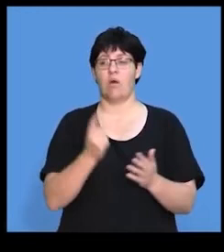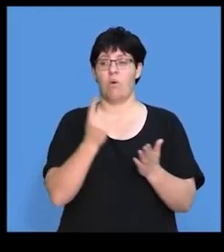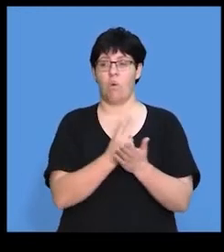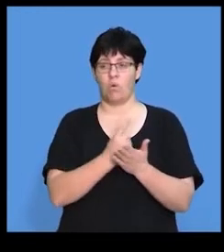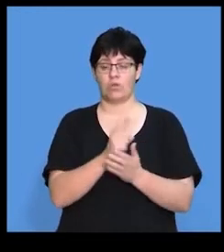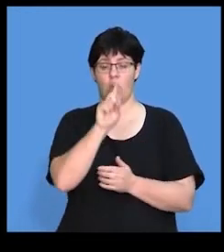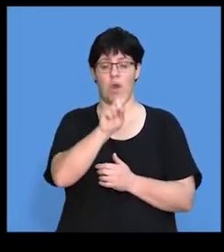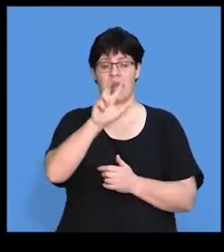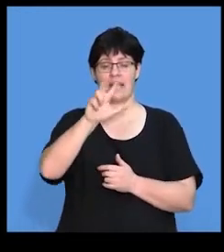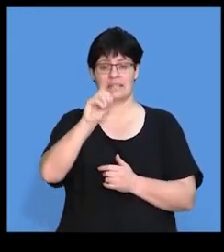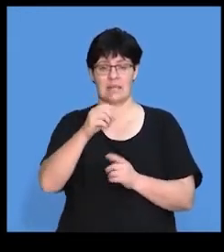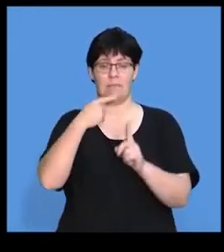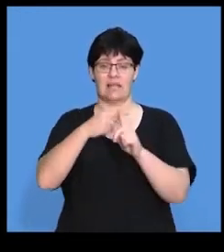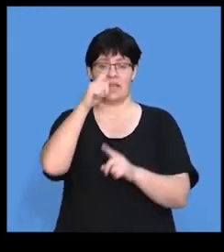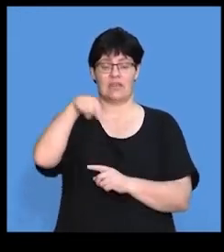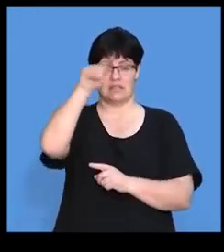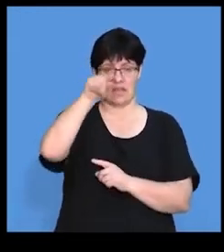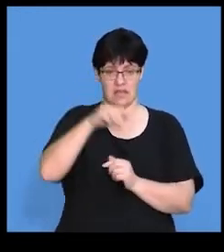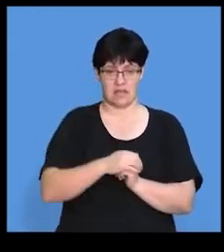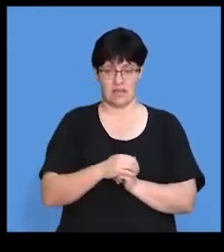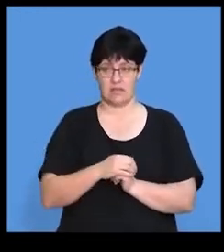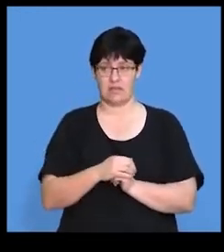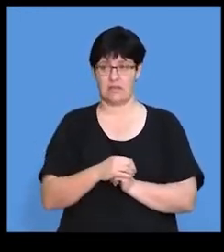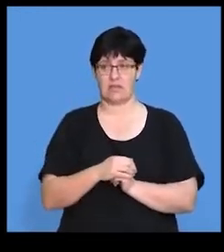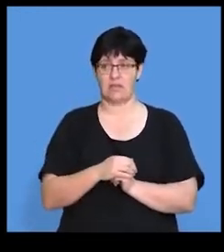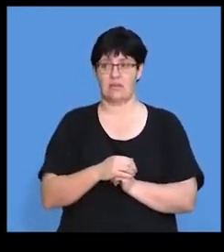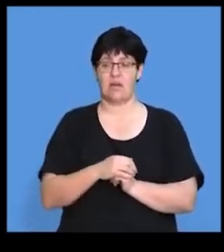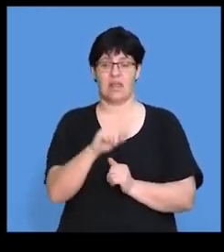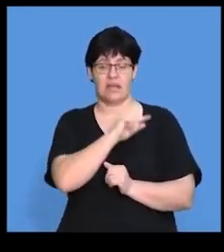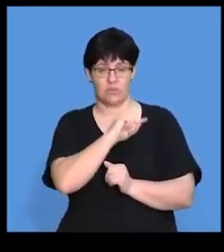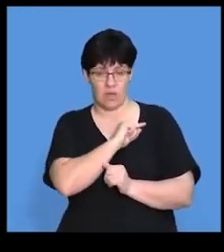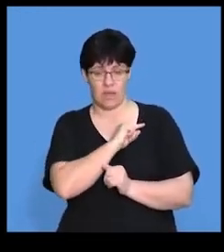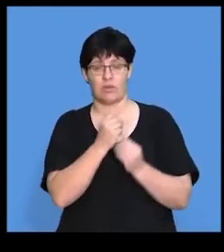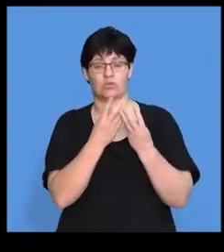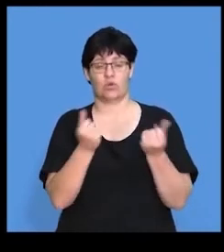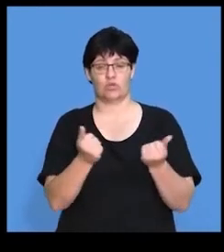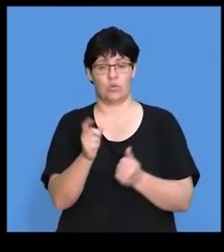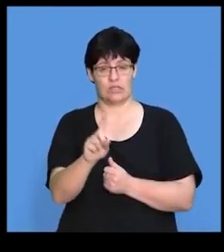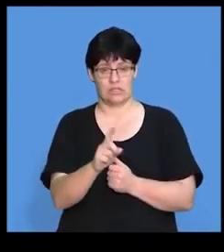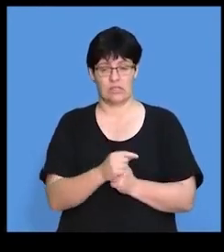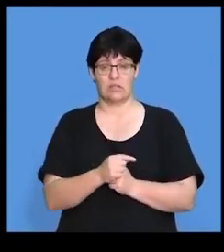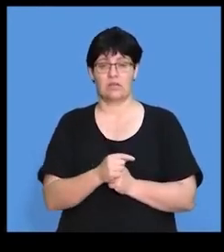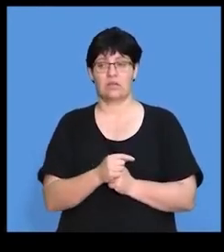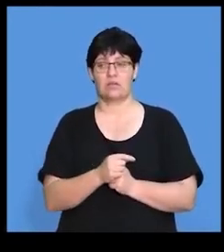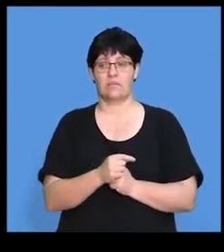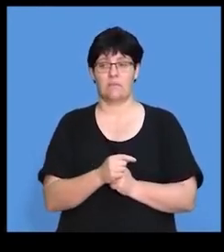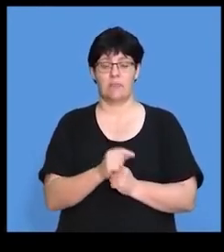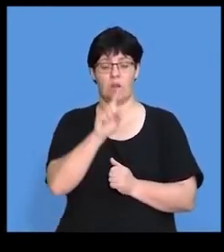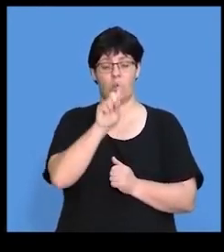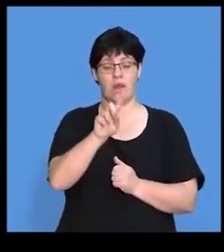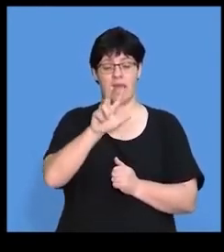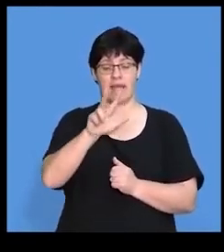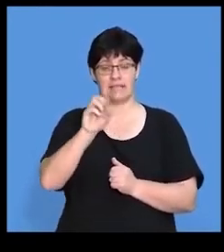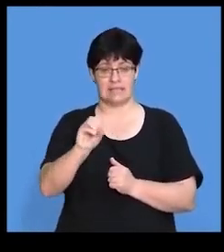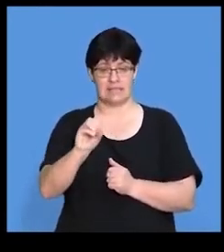3, I'm always 180 plus theta in quadrant 3. So therefore, my solution is going to be equal